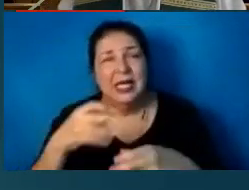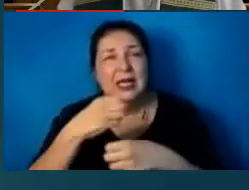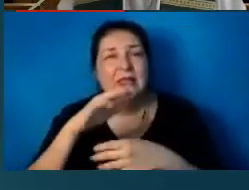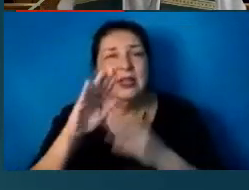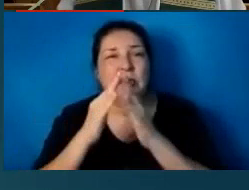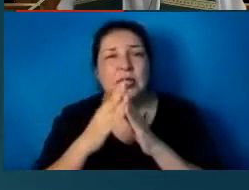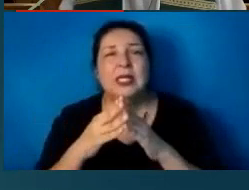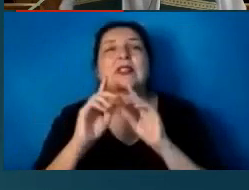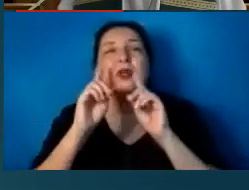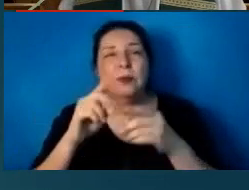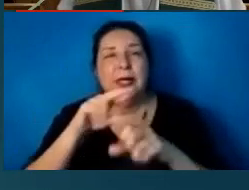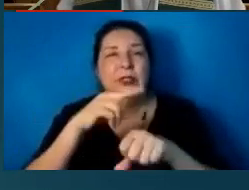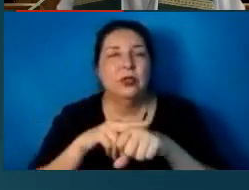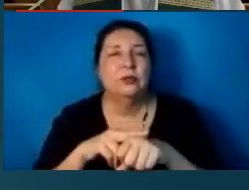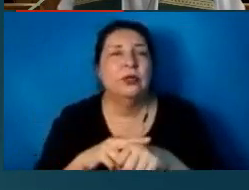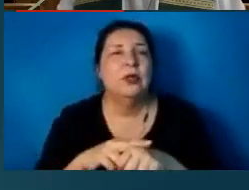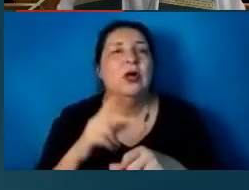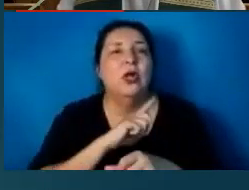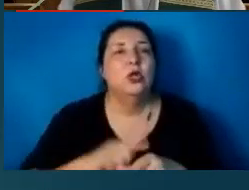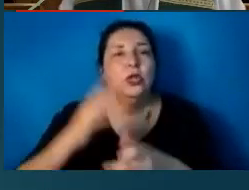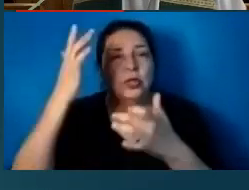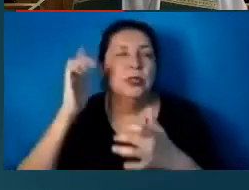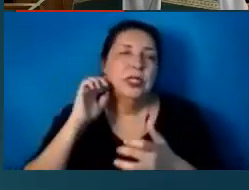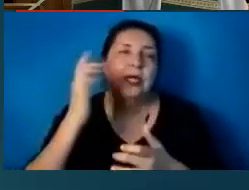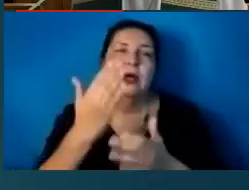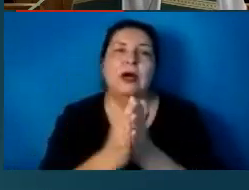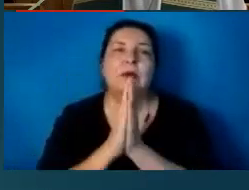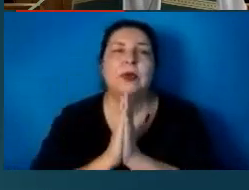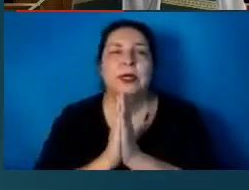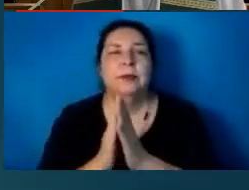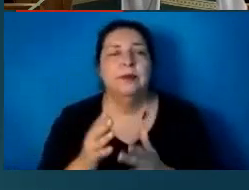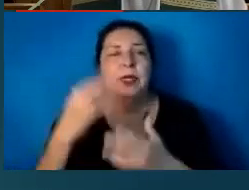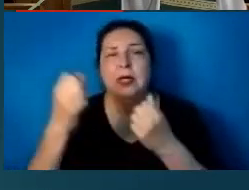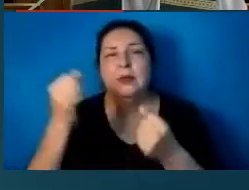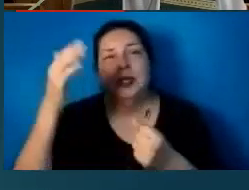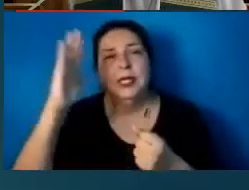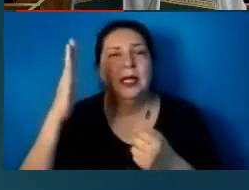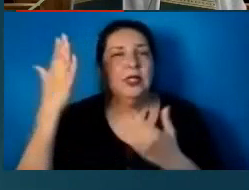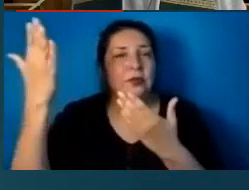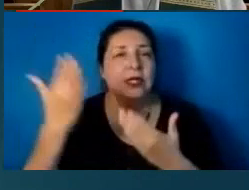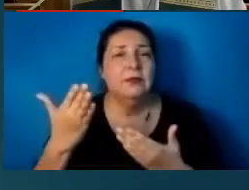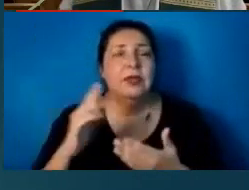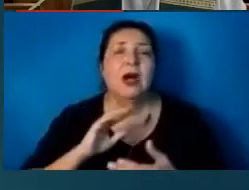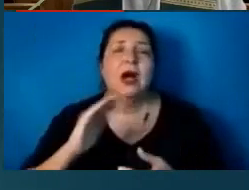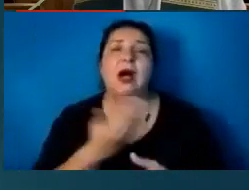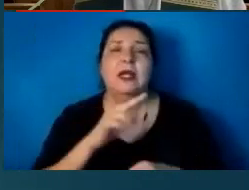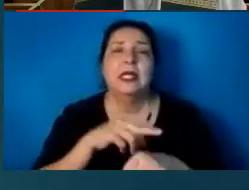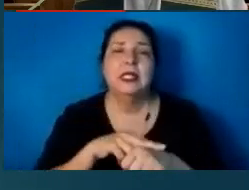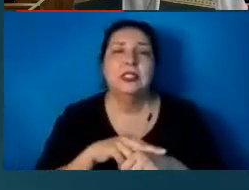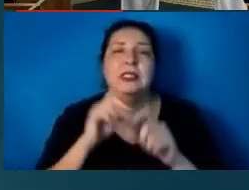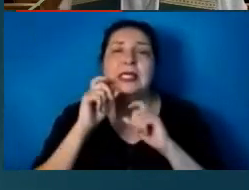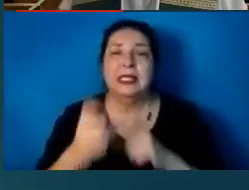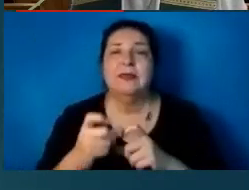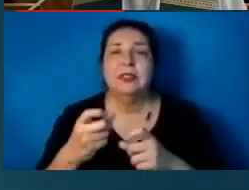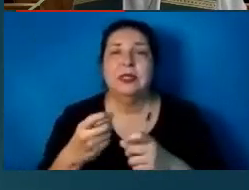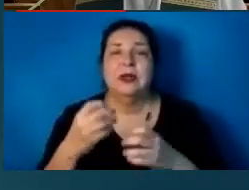life. Lord, in your mercy. Almighty God, you have given our nation the gift and heritage of freedom. It came